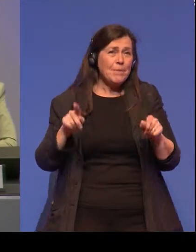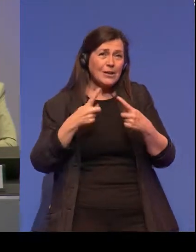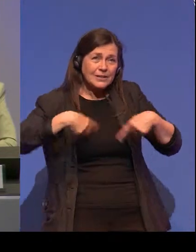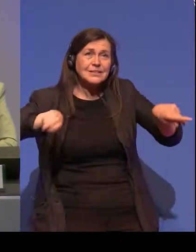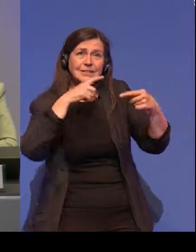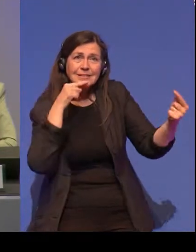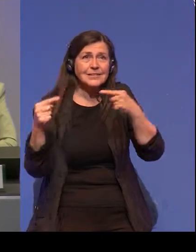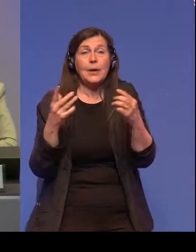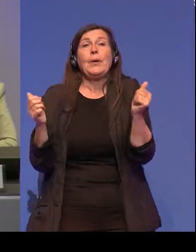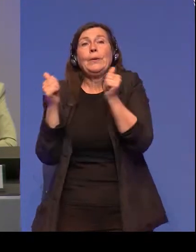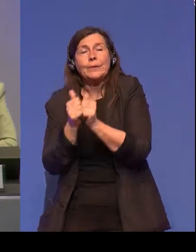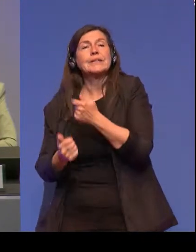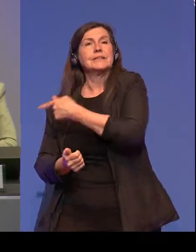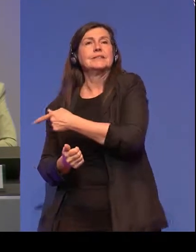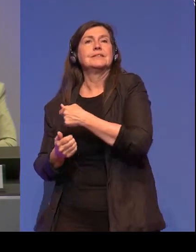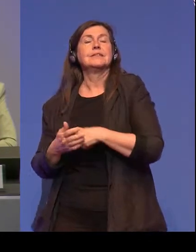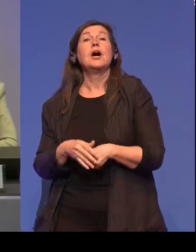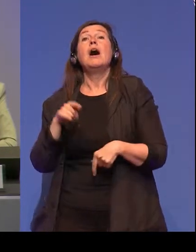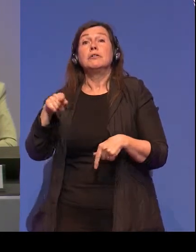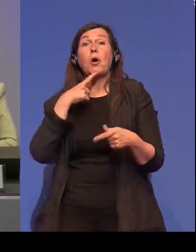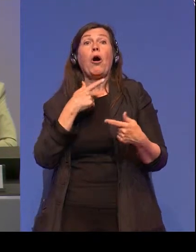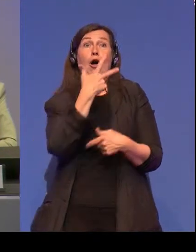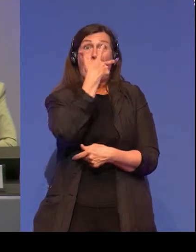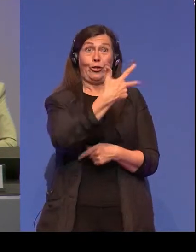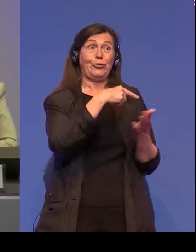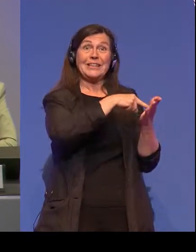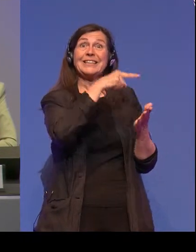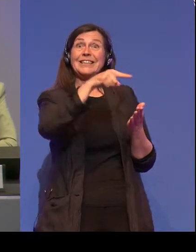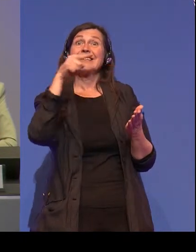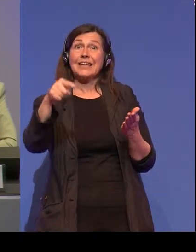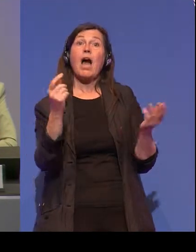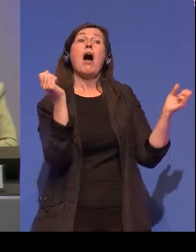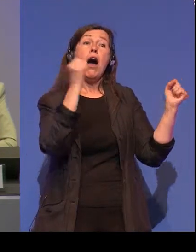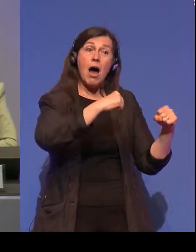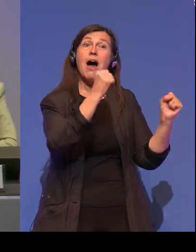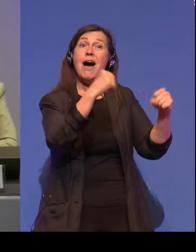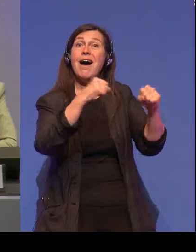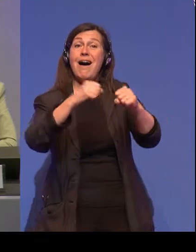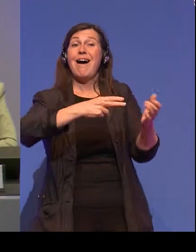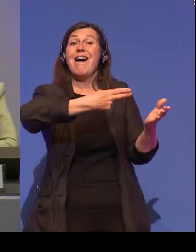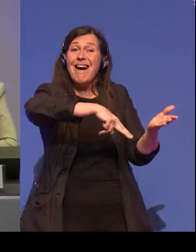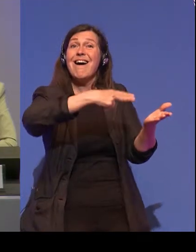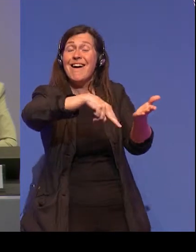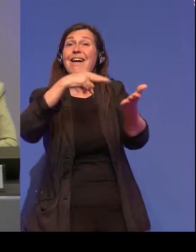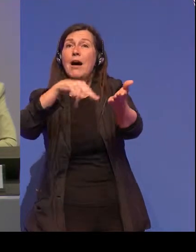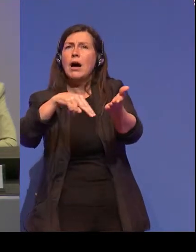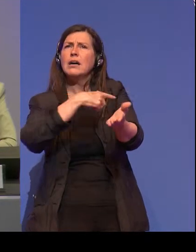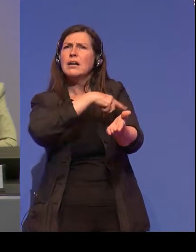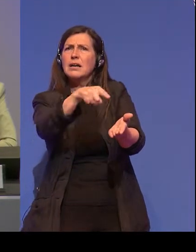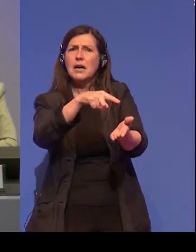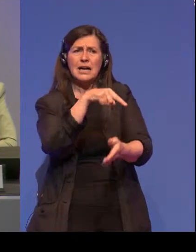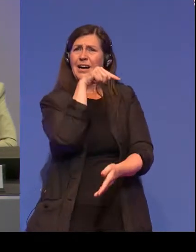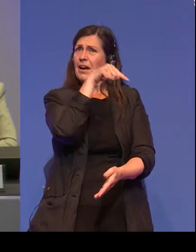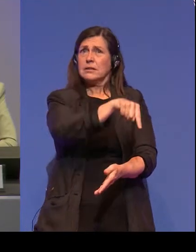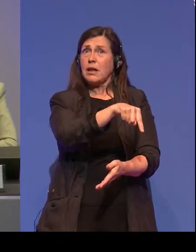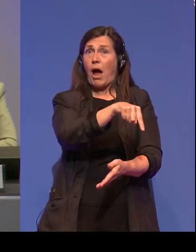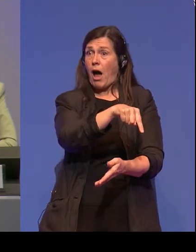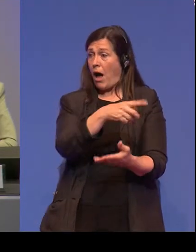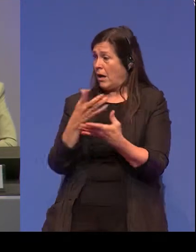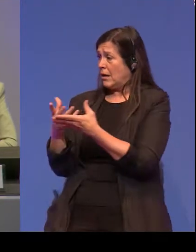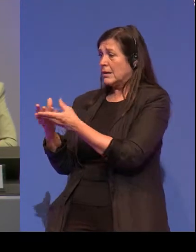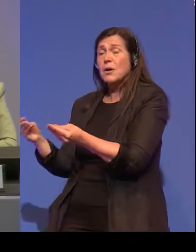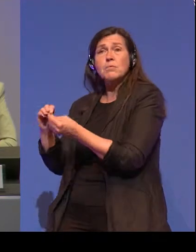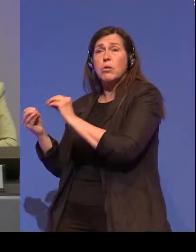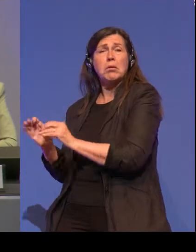defined consistently across the three agreements that we are having in the world today, and effort is needed to resolve those